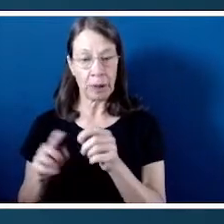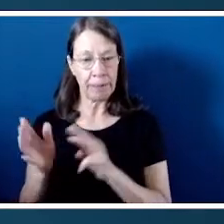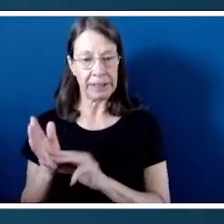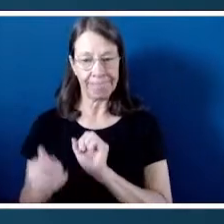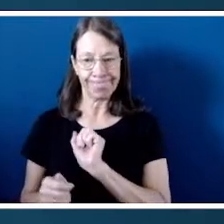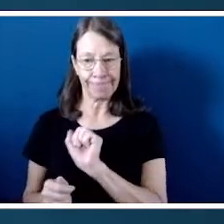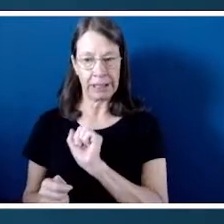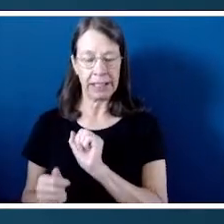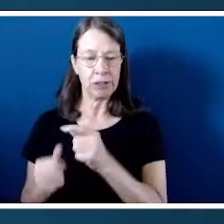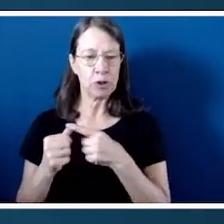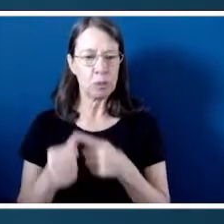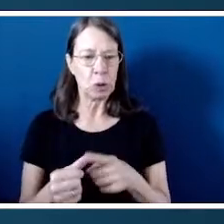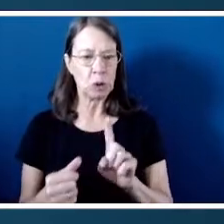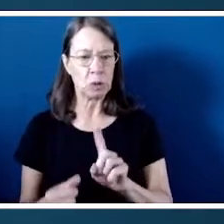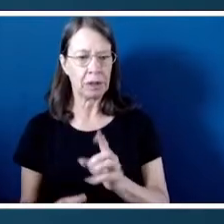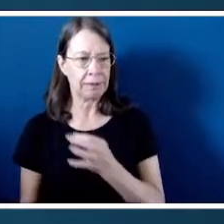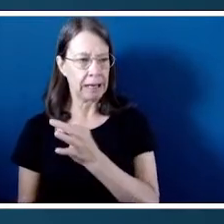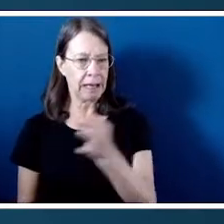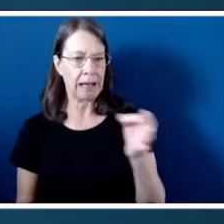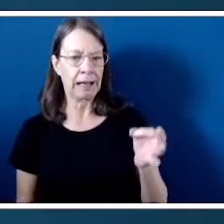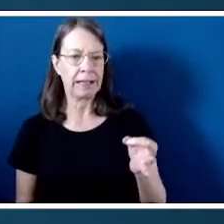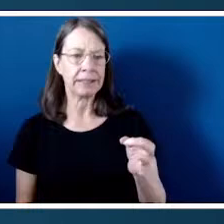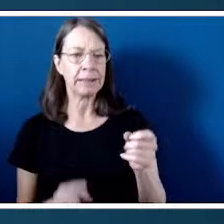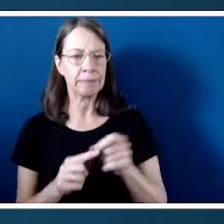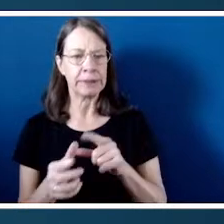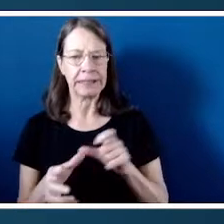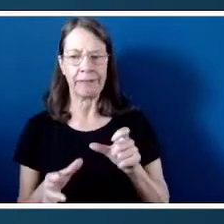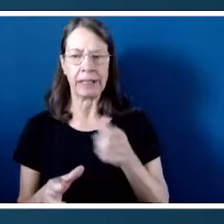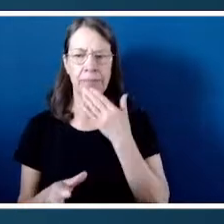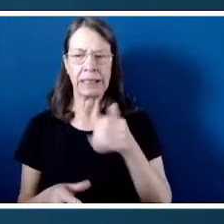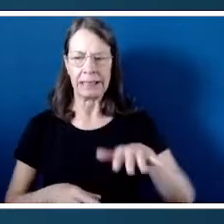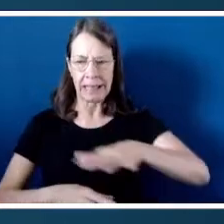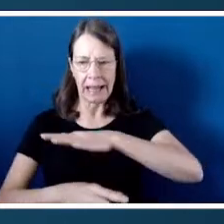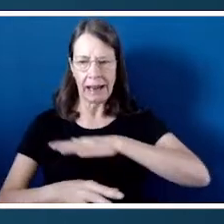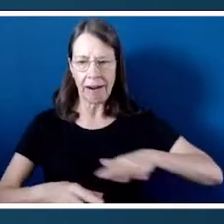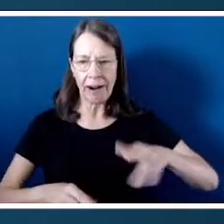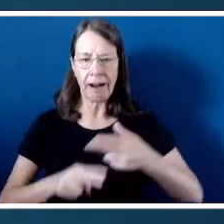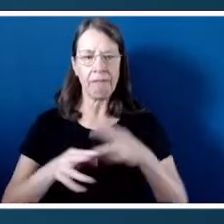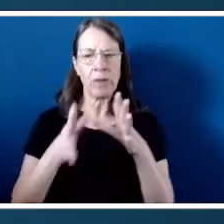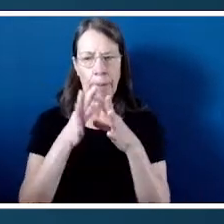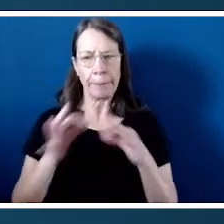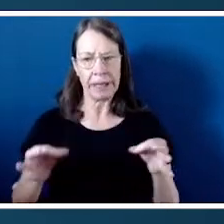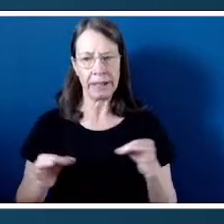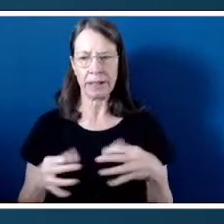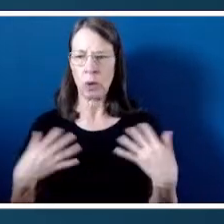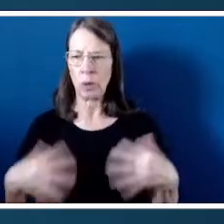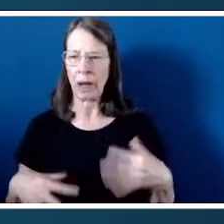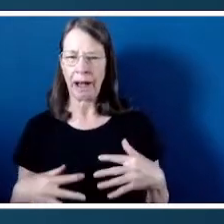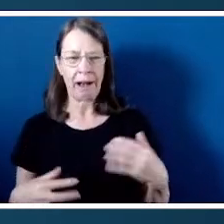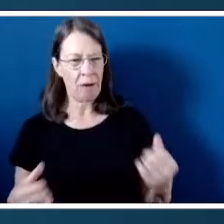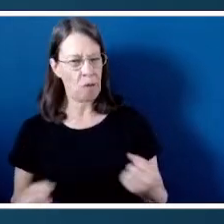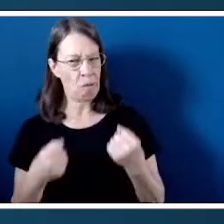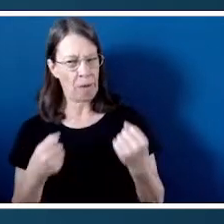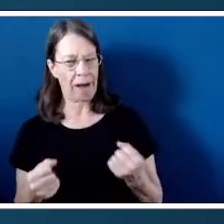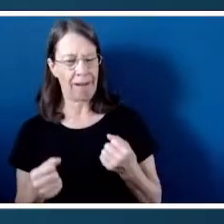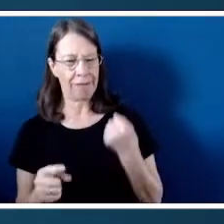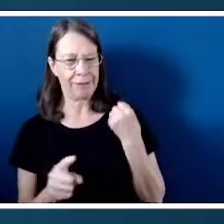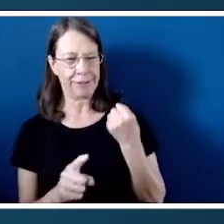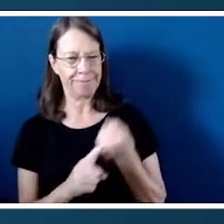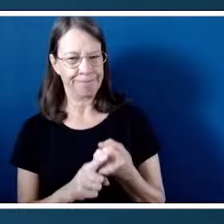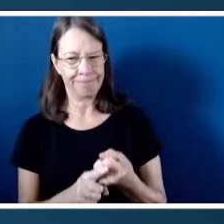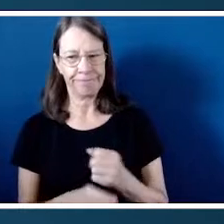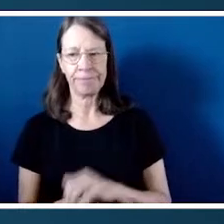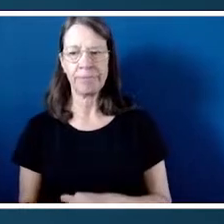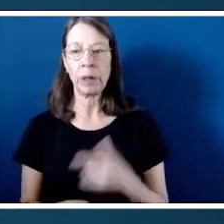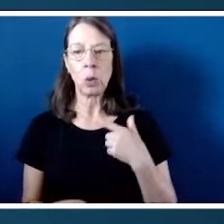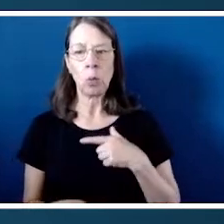for the Pacific to be an ocean of peace. I think that is powerful. It signals that we